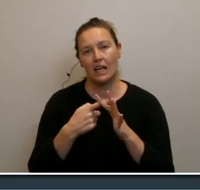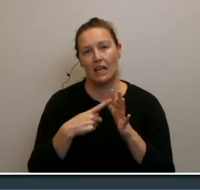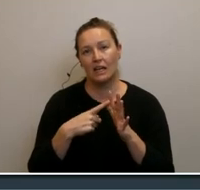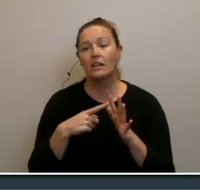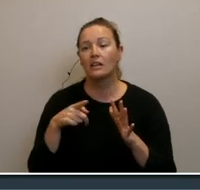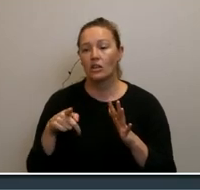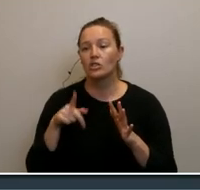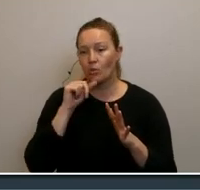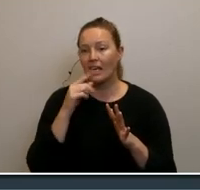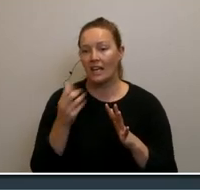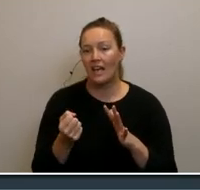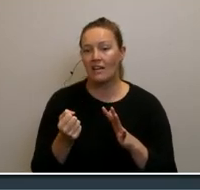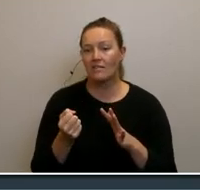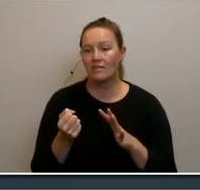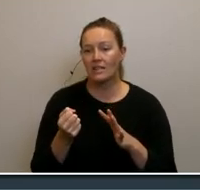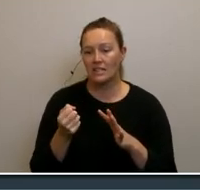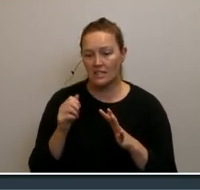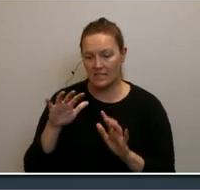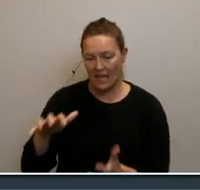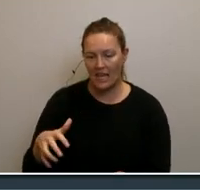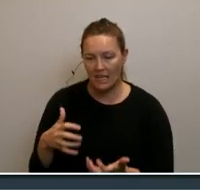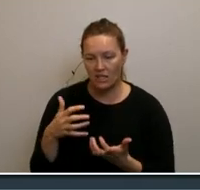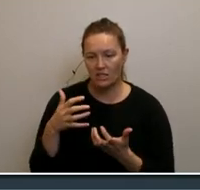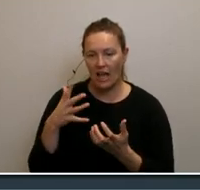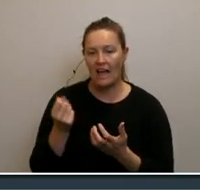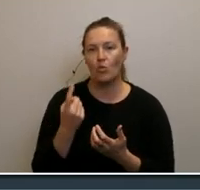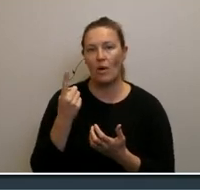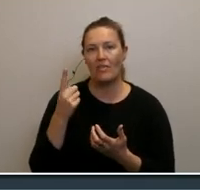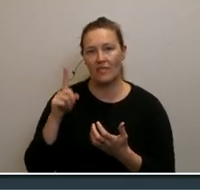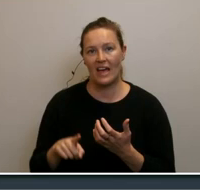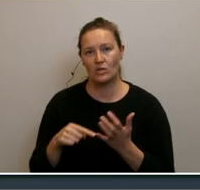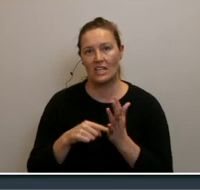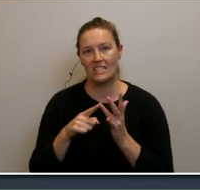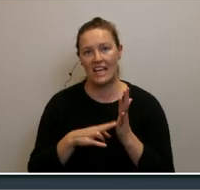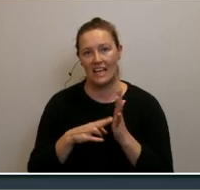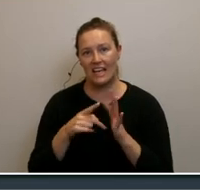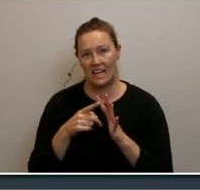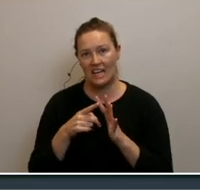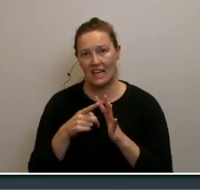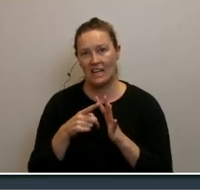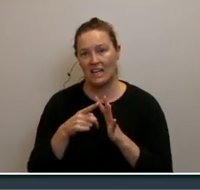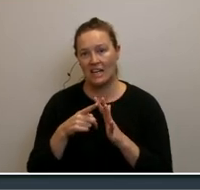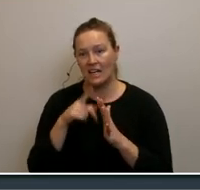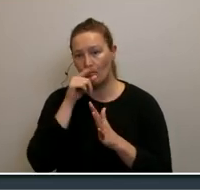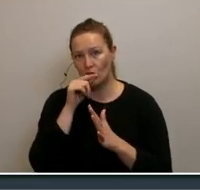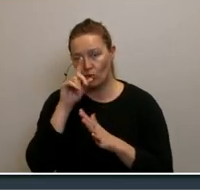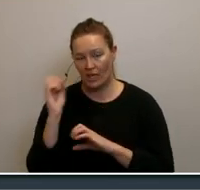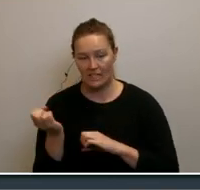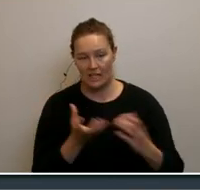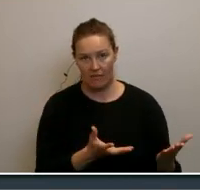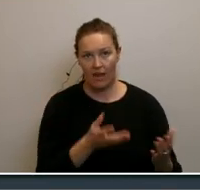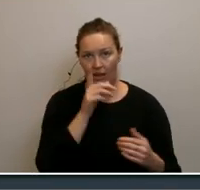through here is getting a sieve sand treated. There's 1,000 ton that we've earmarked as a possibility of